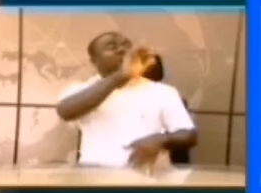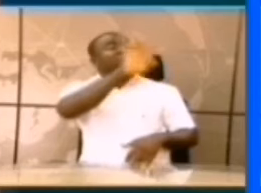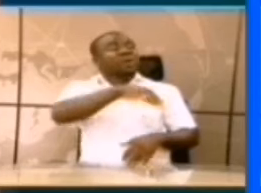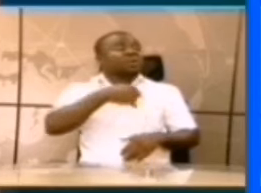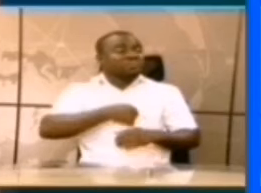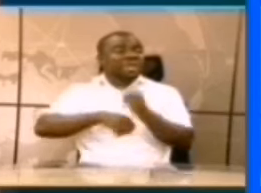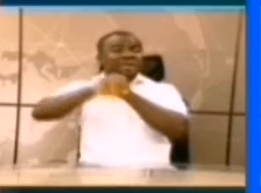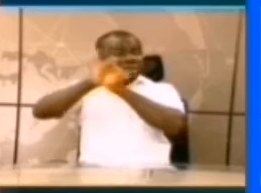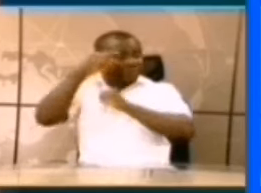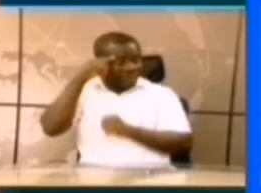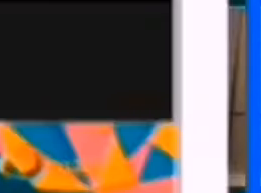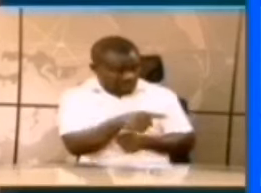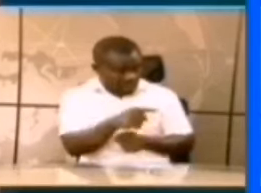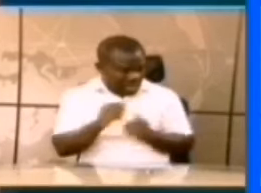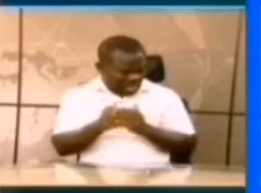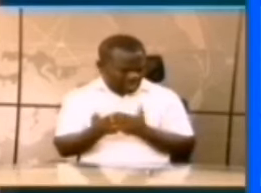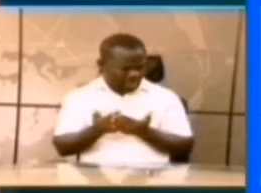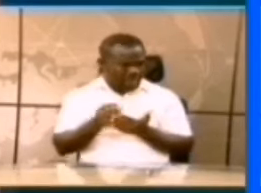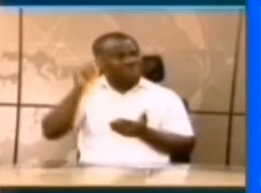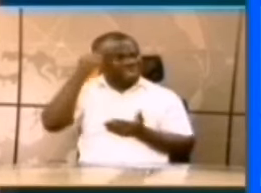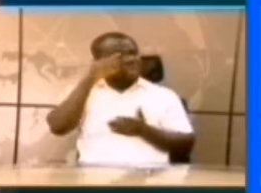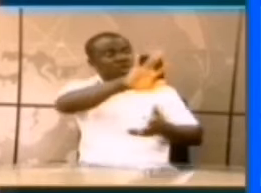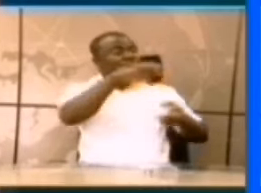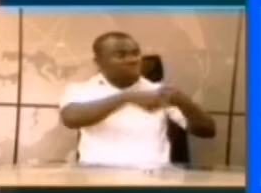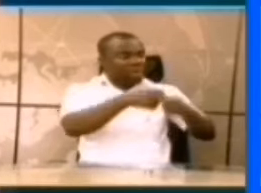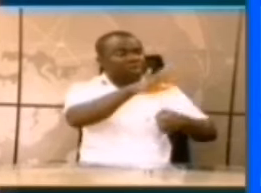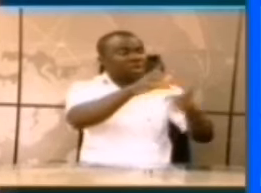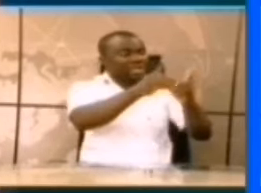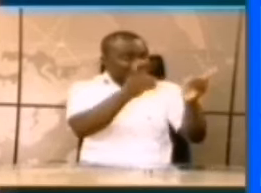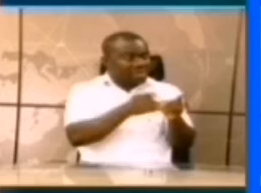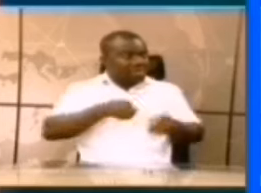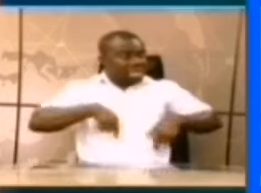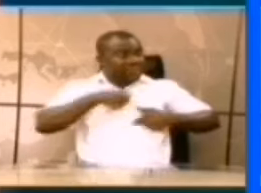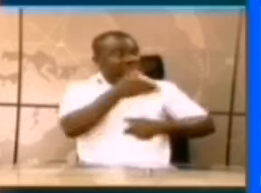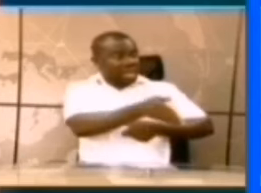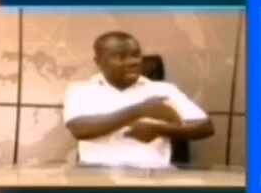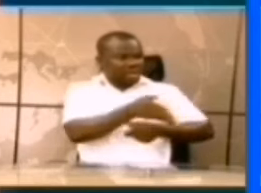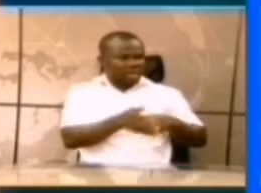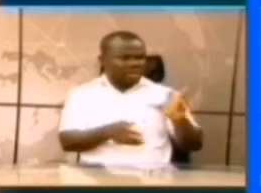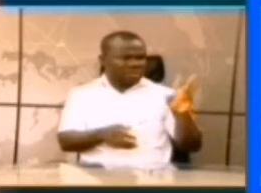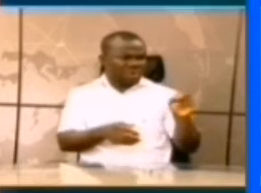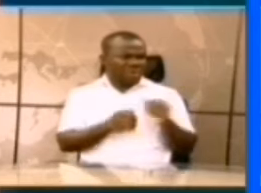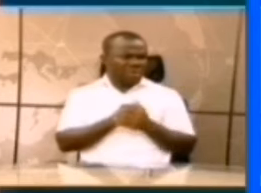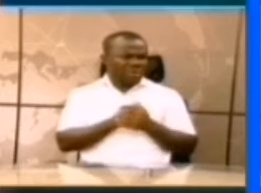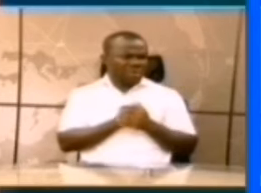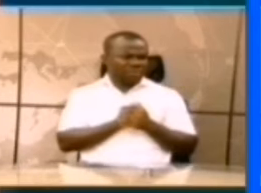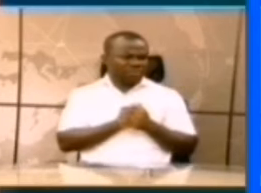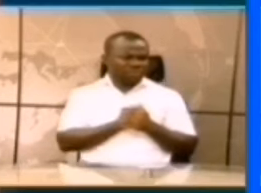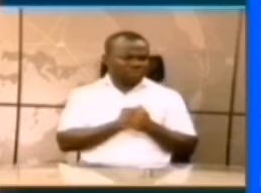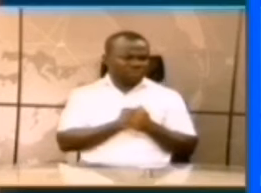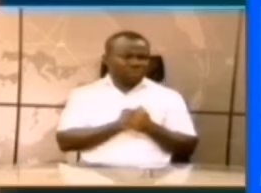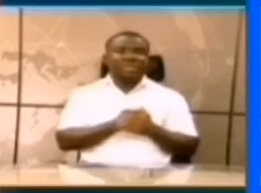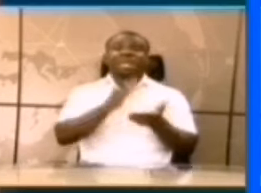eba. Now macunya accident, I could turn so mama. Kaa ne koto nsuo ni mu no enipa 6 ni nyina